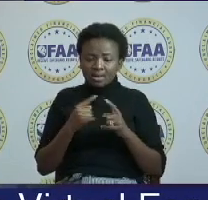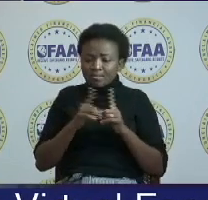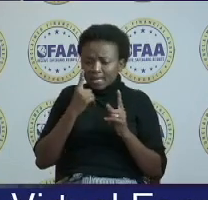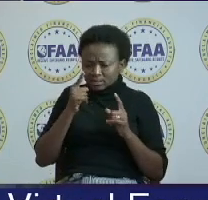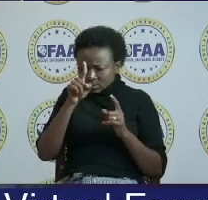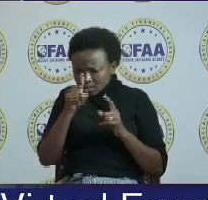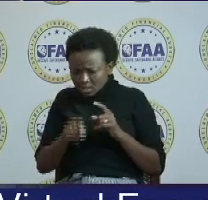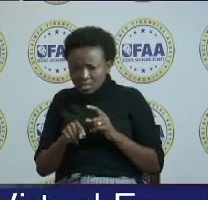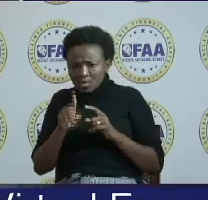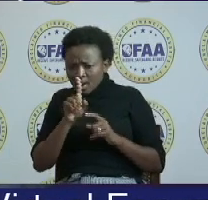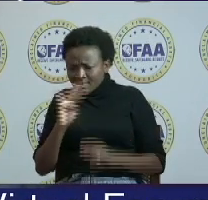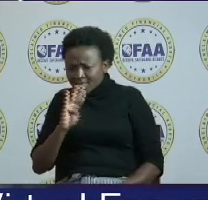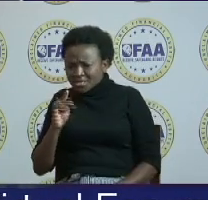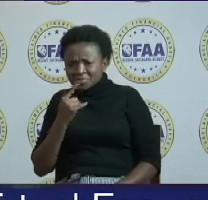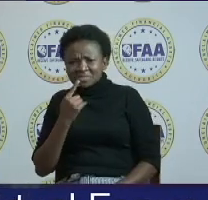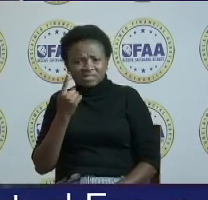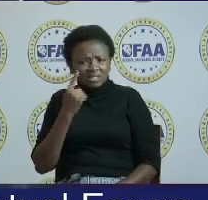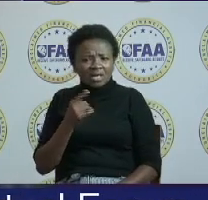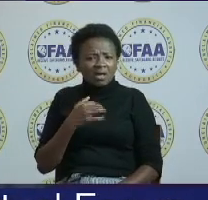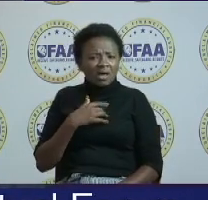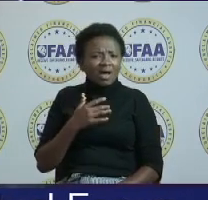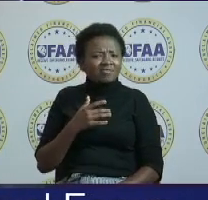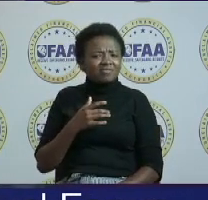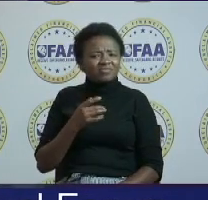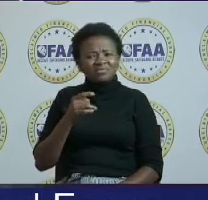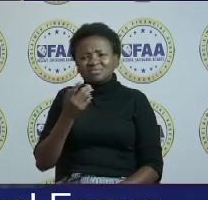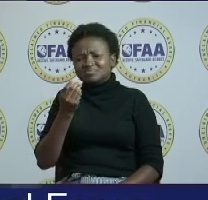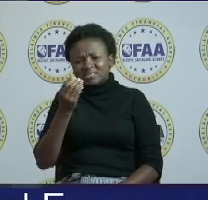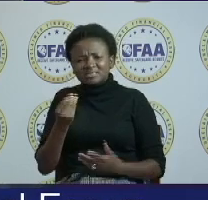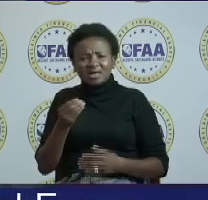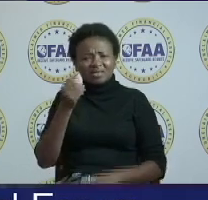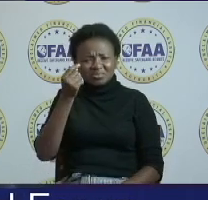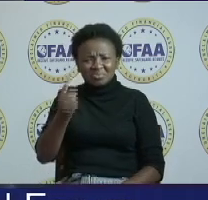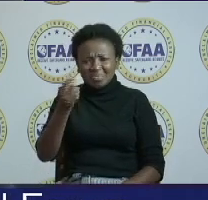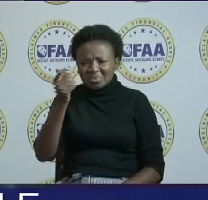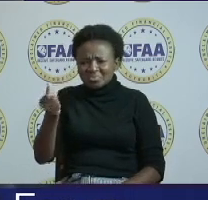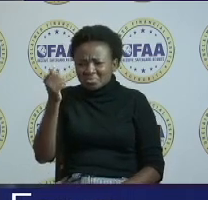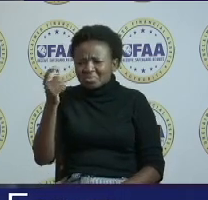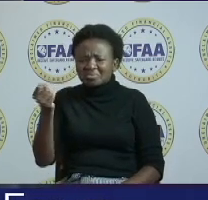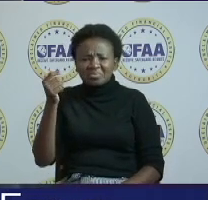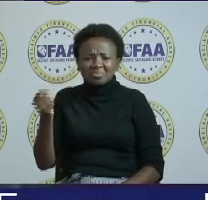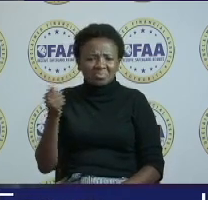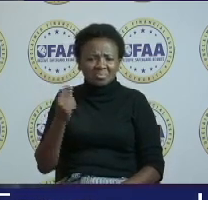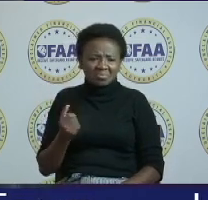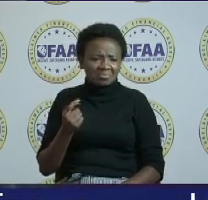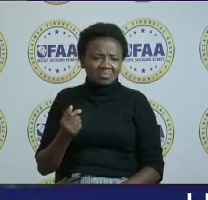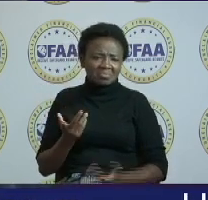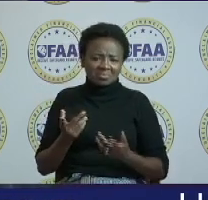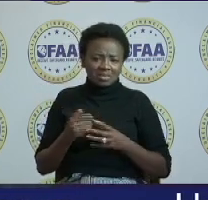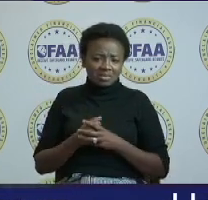1 billion, you find it's made up of cents and cents and cents and thousands of cents. So, and you see now,